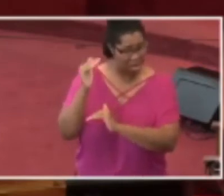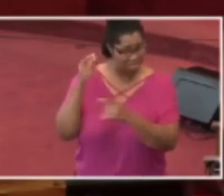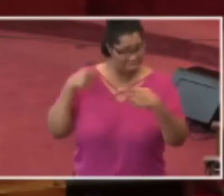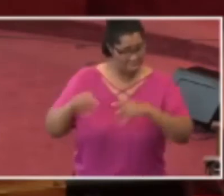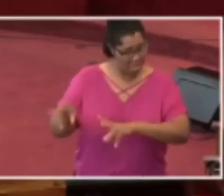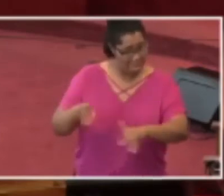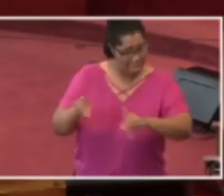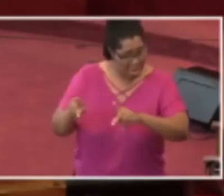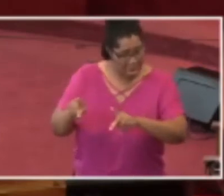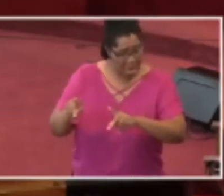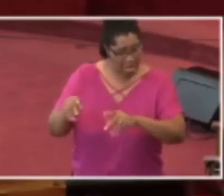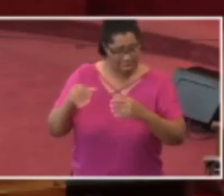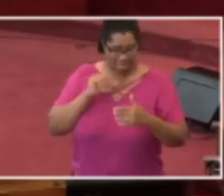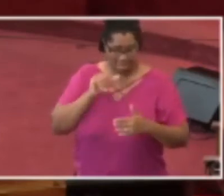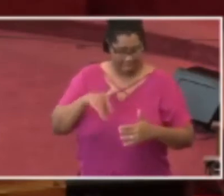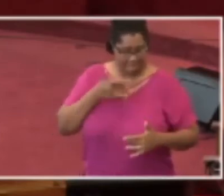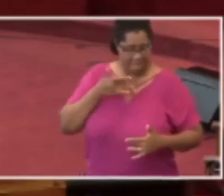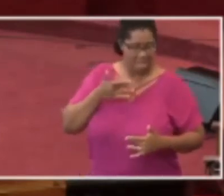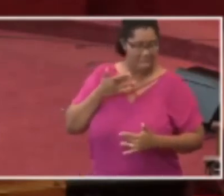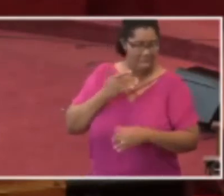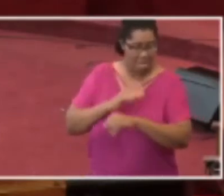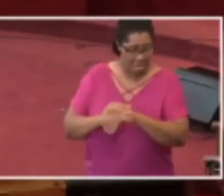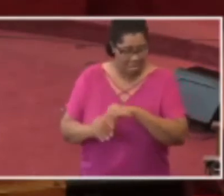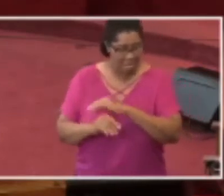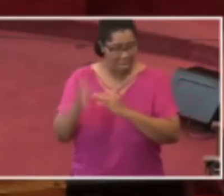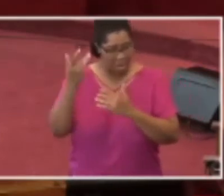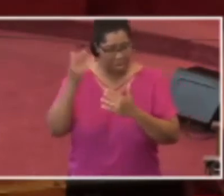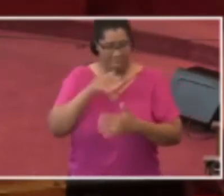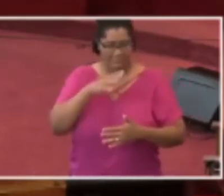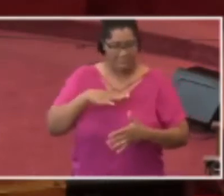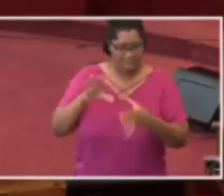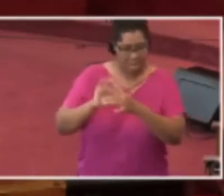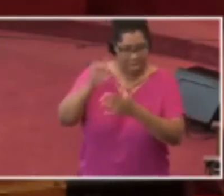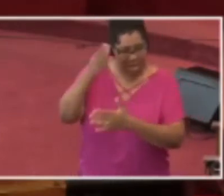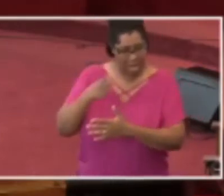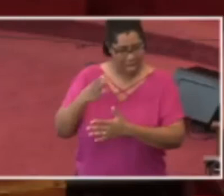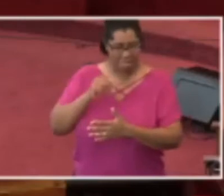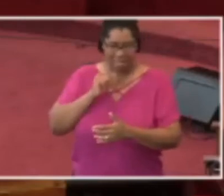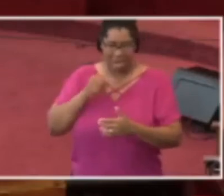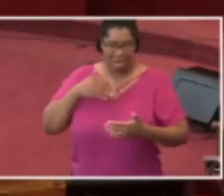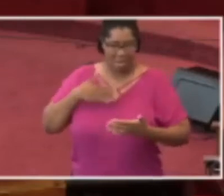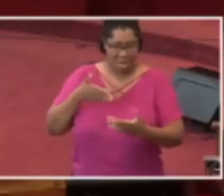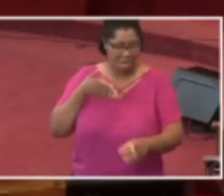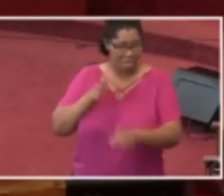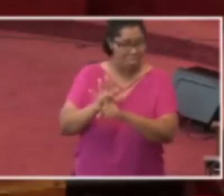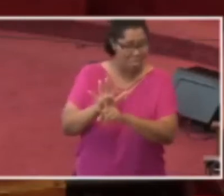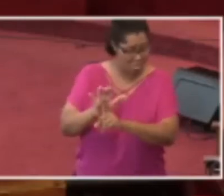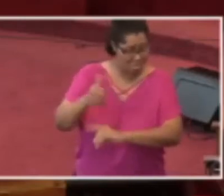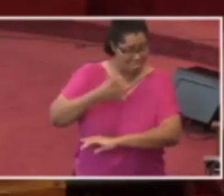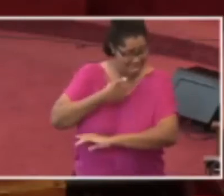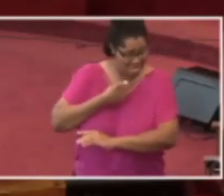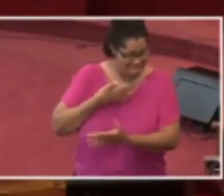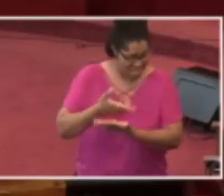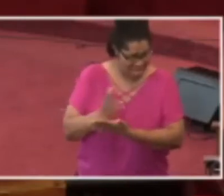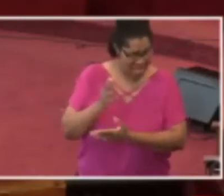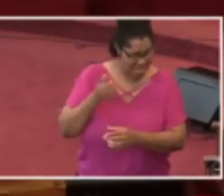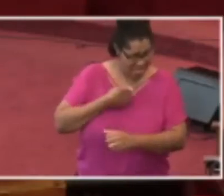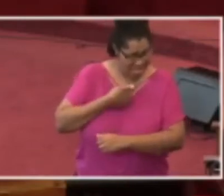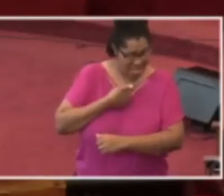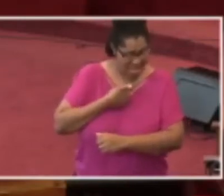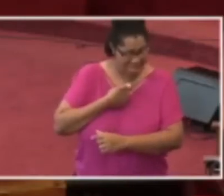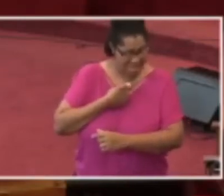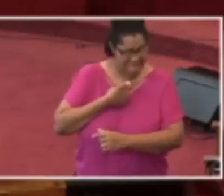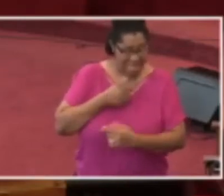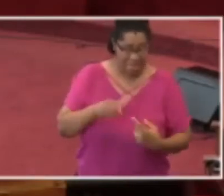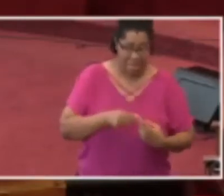when I'm uncomfortable as the woman of God exposing my most authentic self, especially when